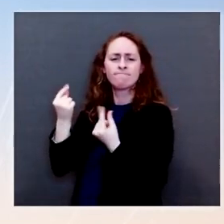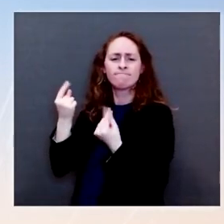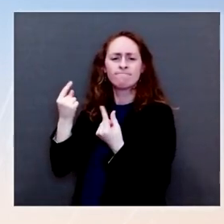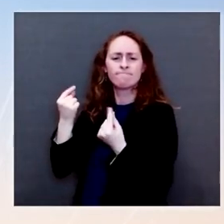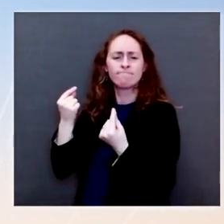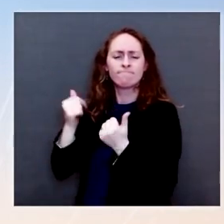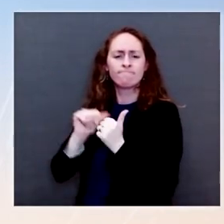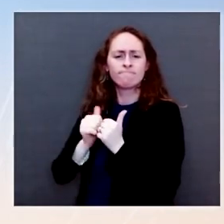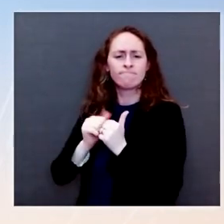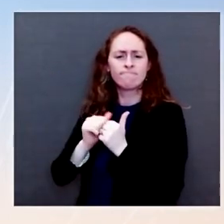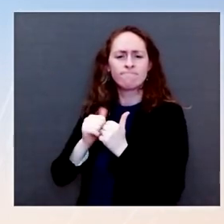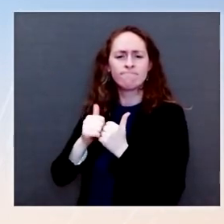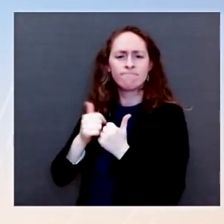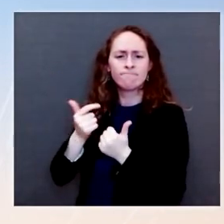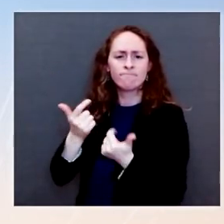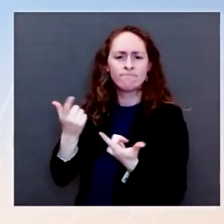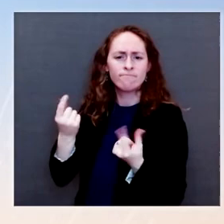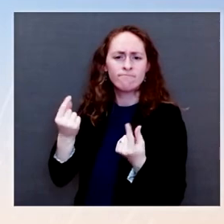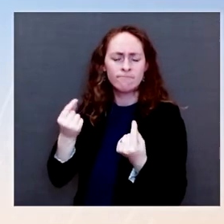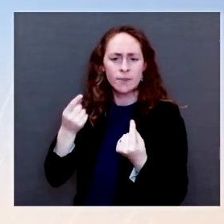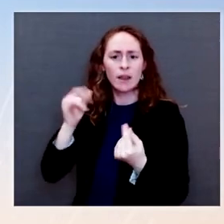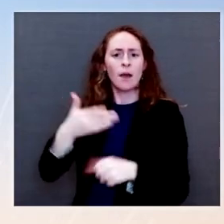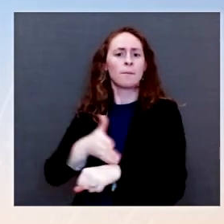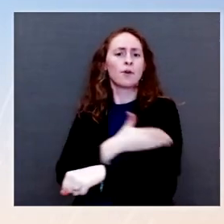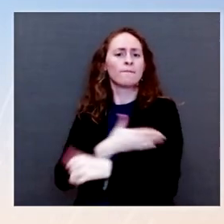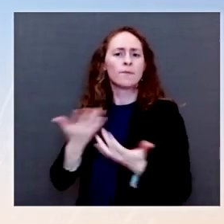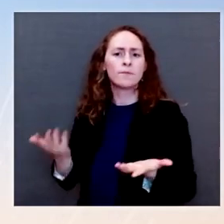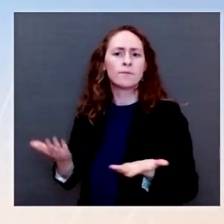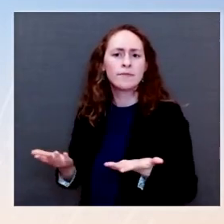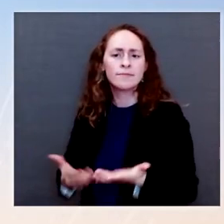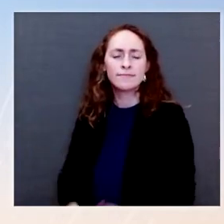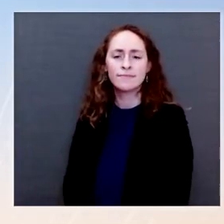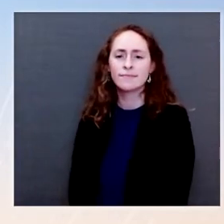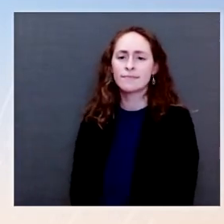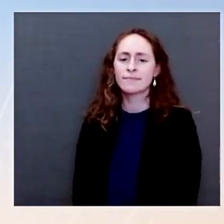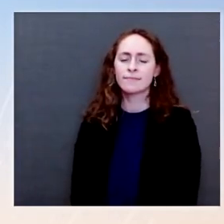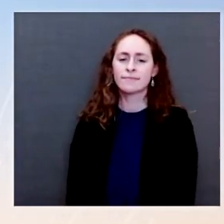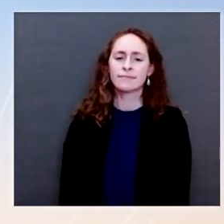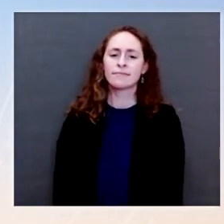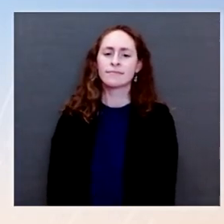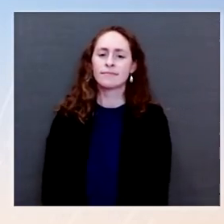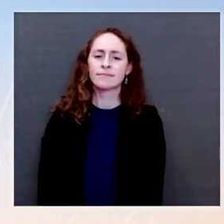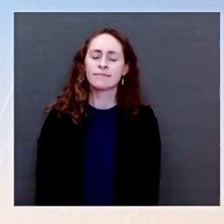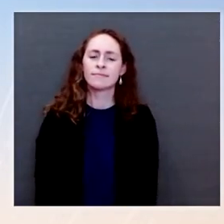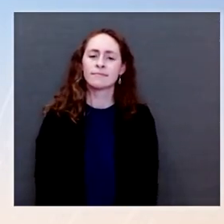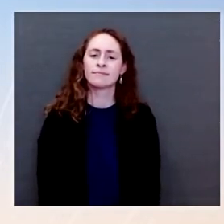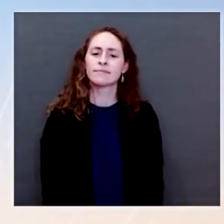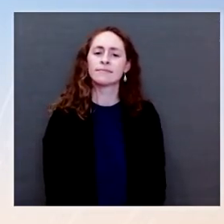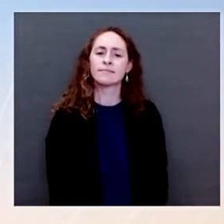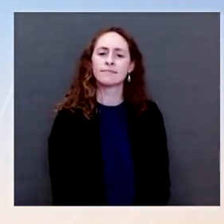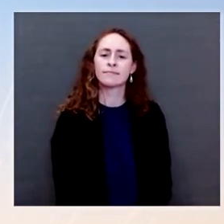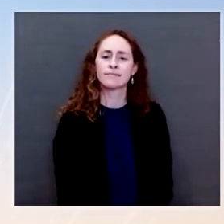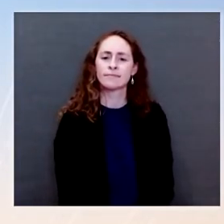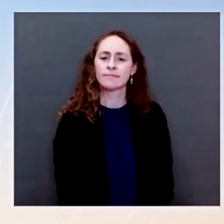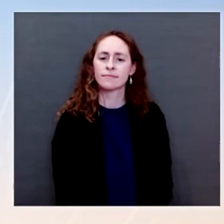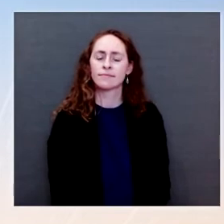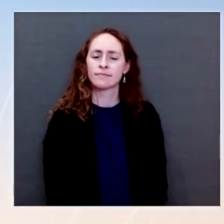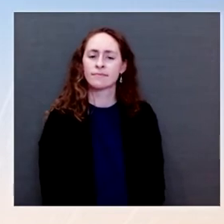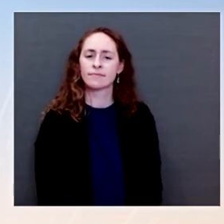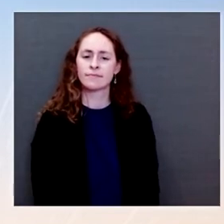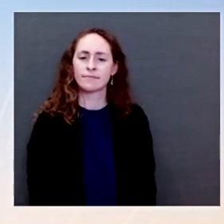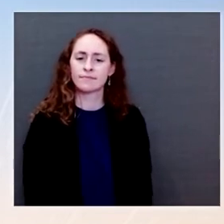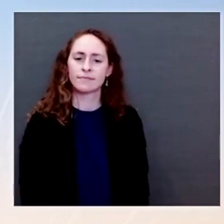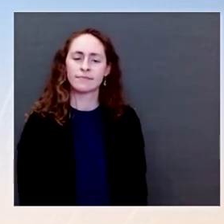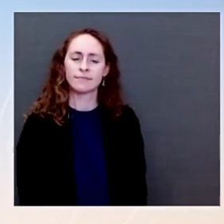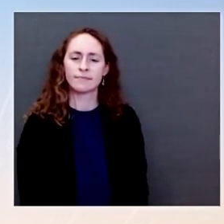ways. That means not only respecting and valuing the freedom of press and media here and around the world, it also means ensuring